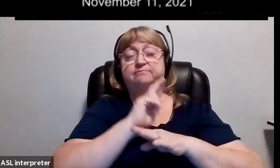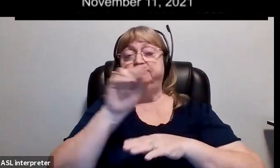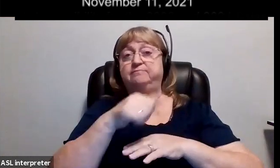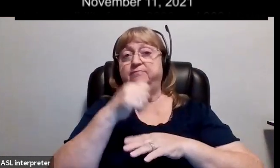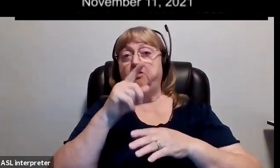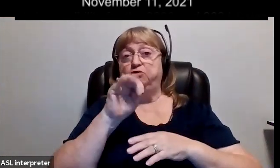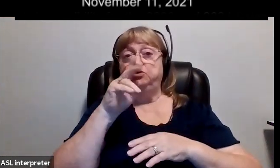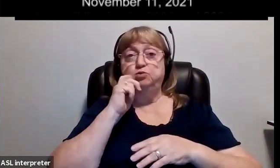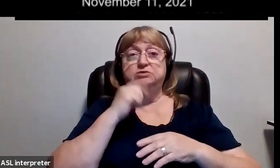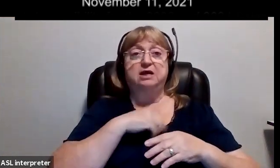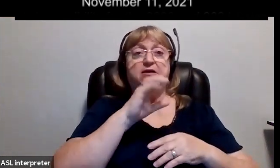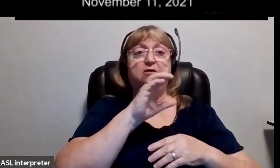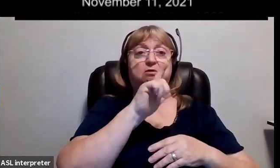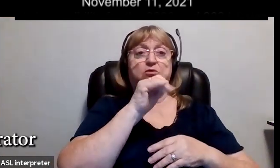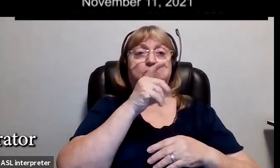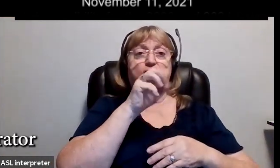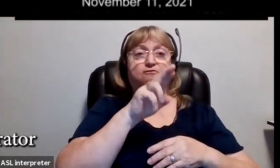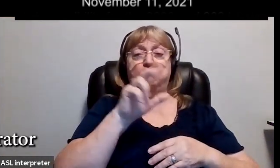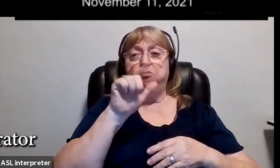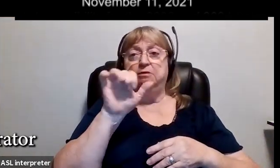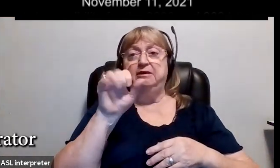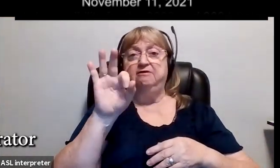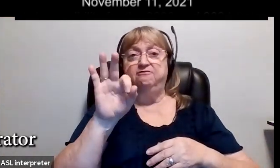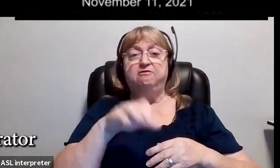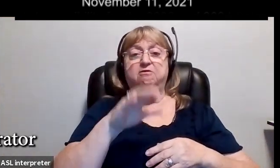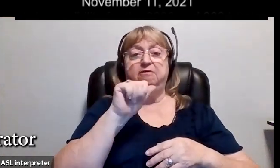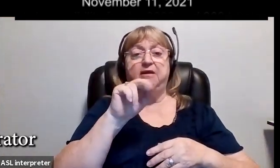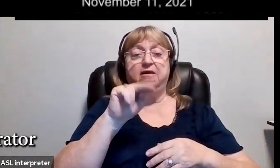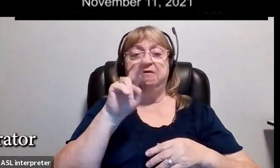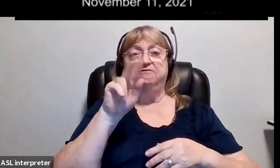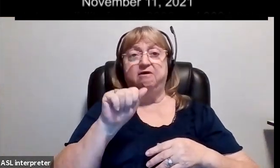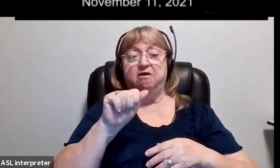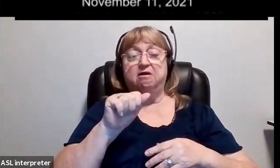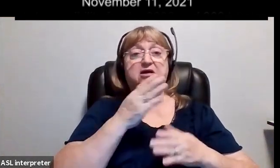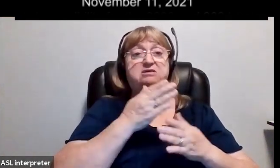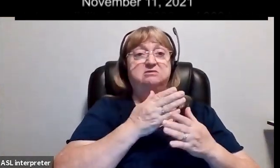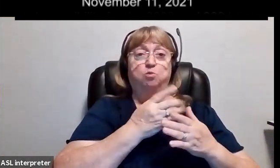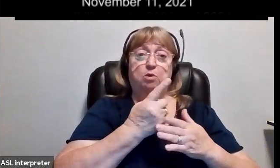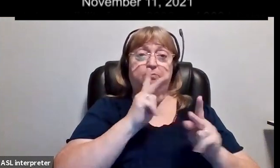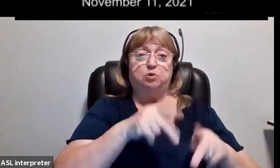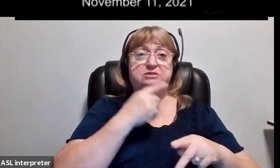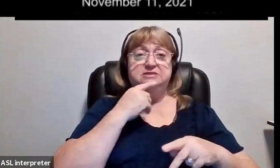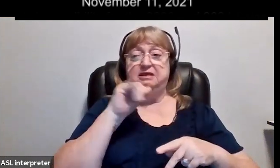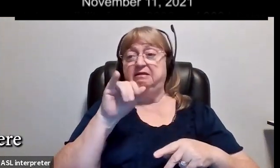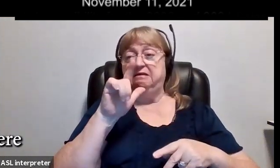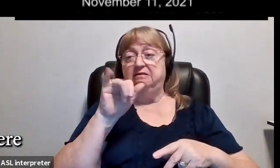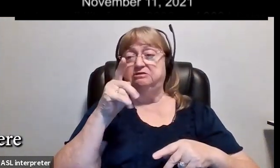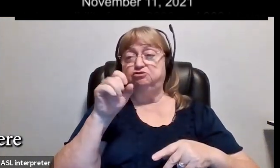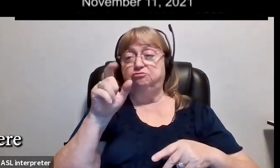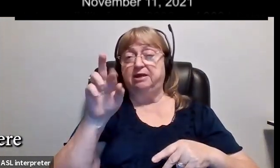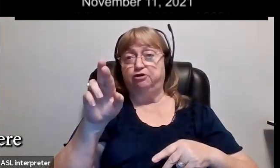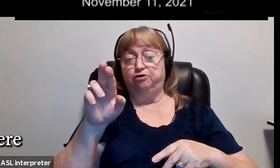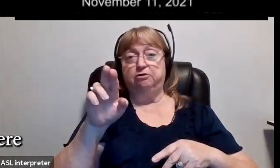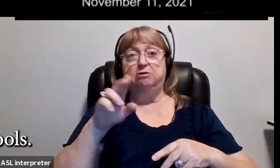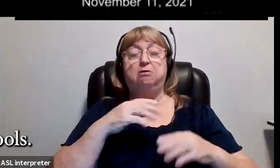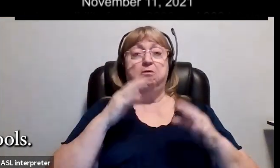such as Overleaf or Canva. One person even said they use Illustrator. We will be, hopefully there's going to